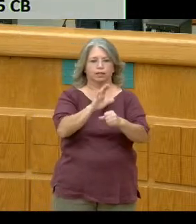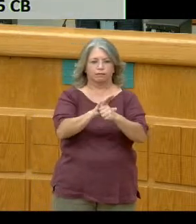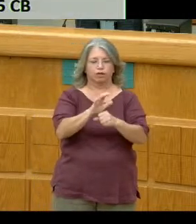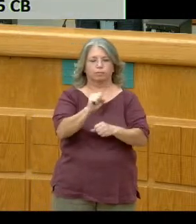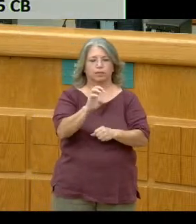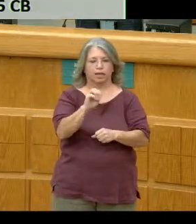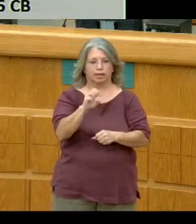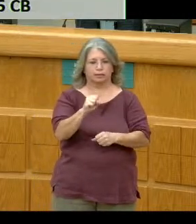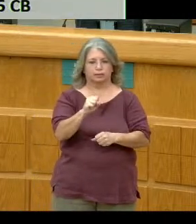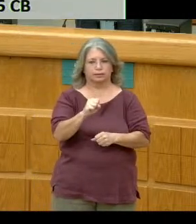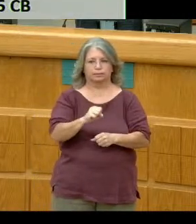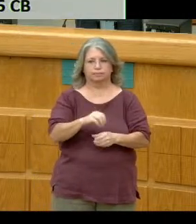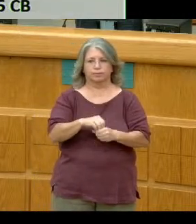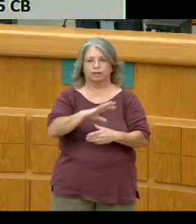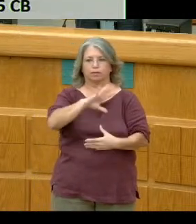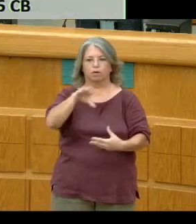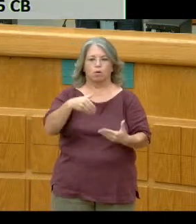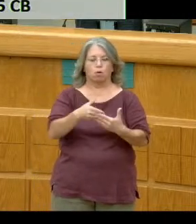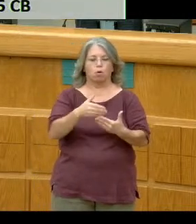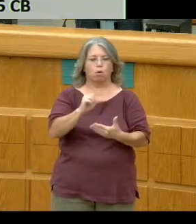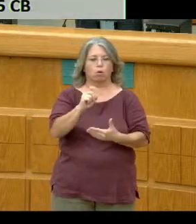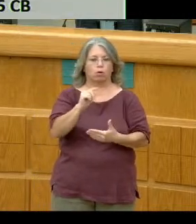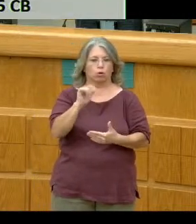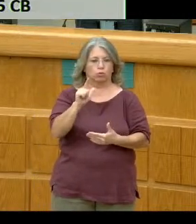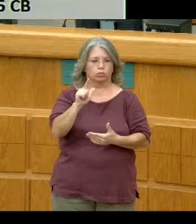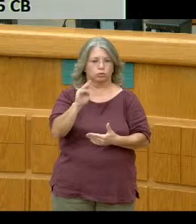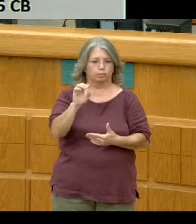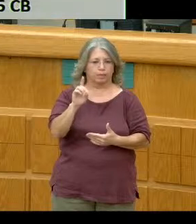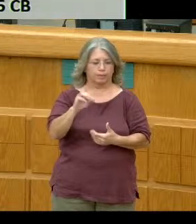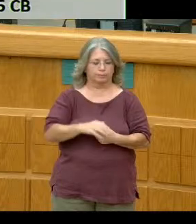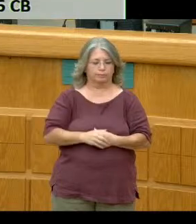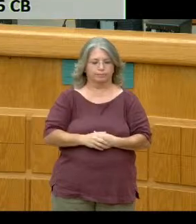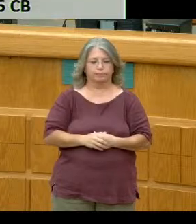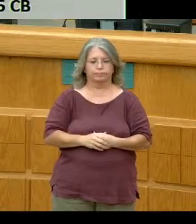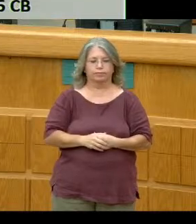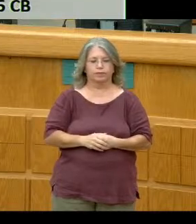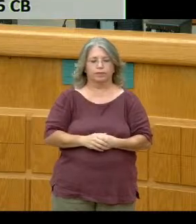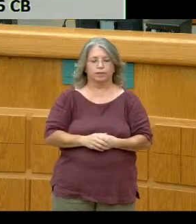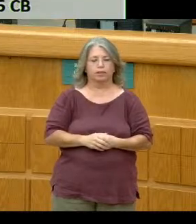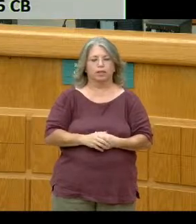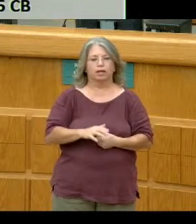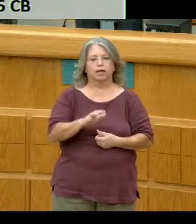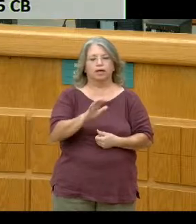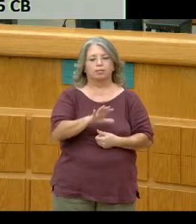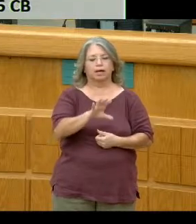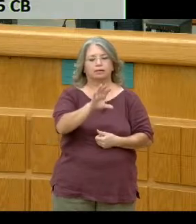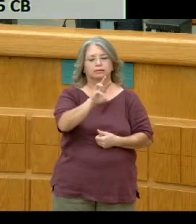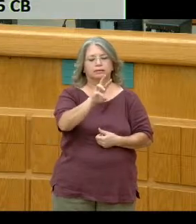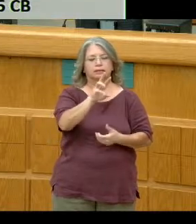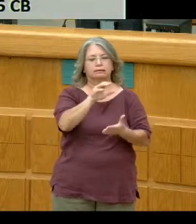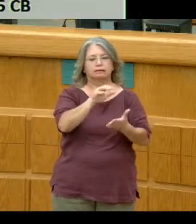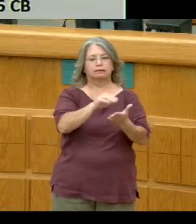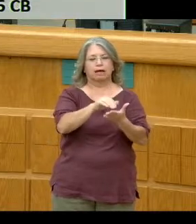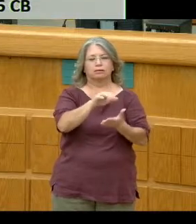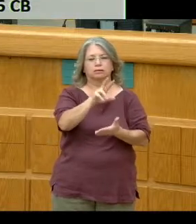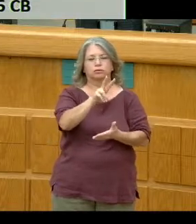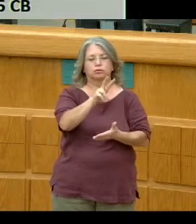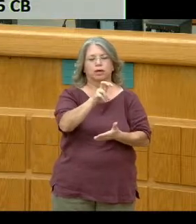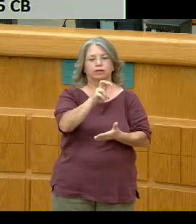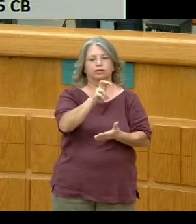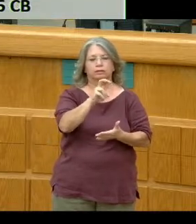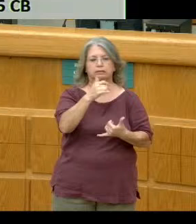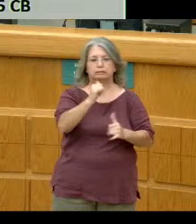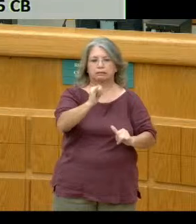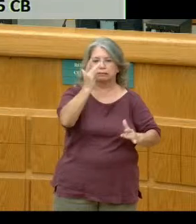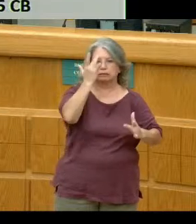area. And about 6,000 active cases right now, 6,200 active cases. You can even see right here,